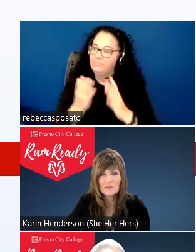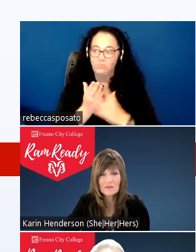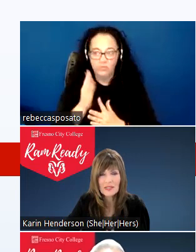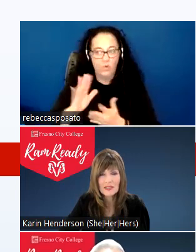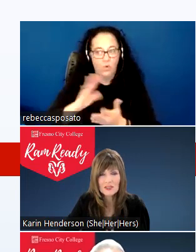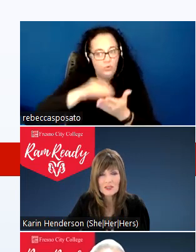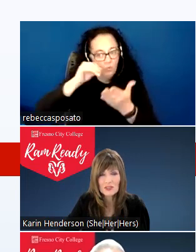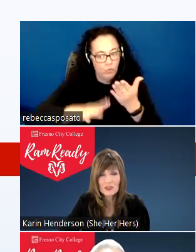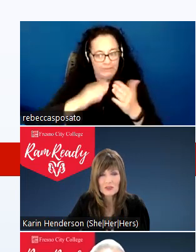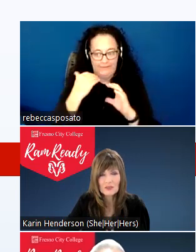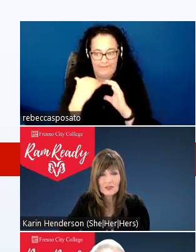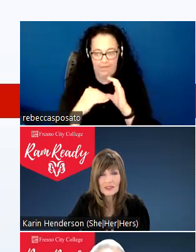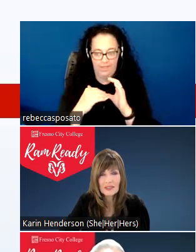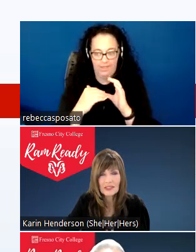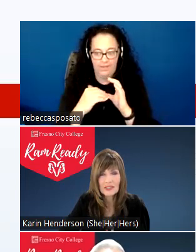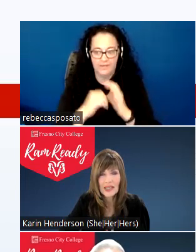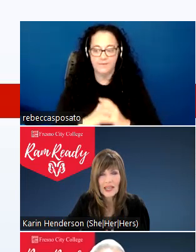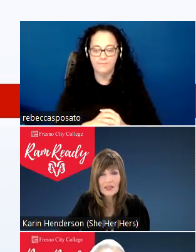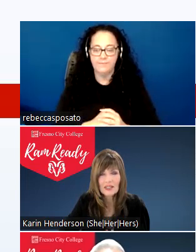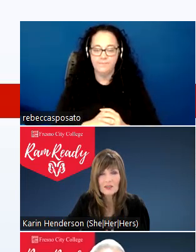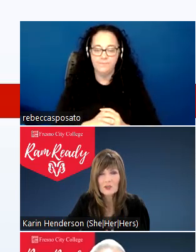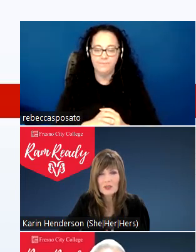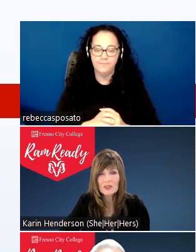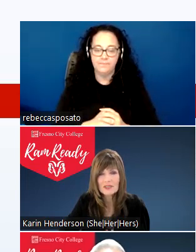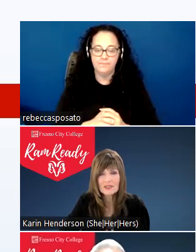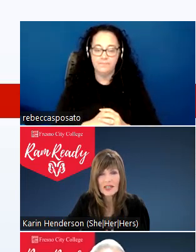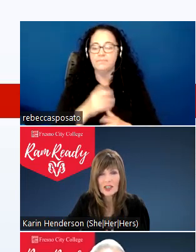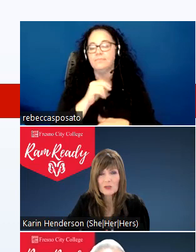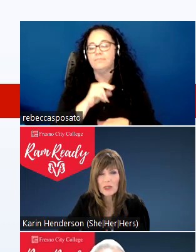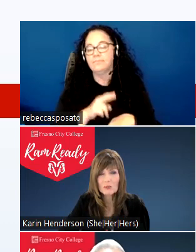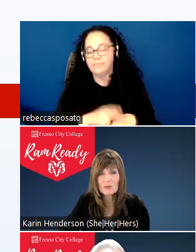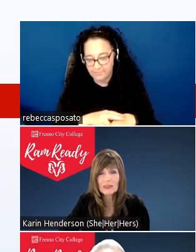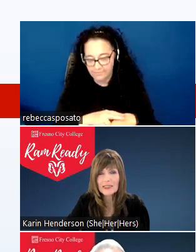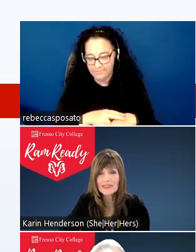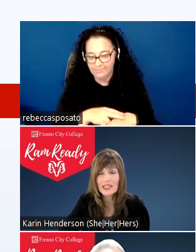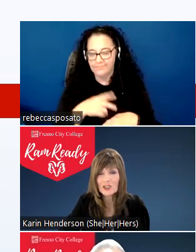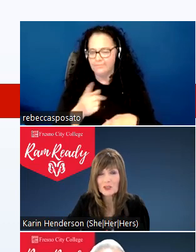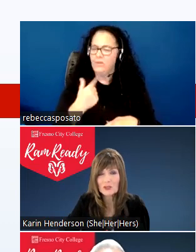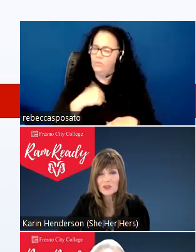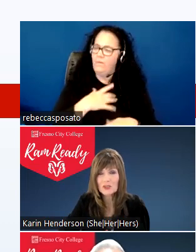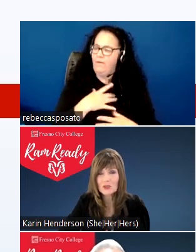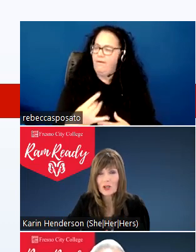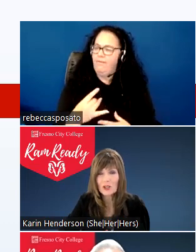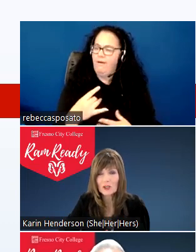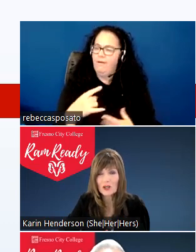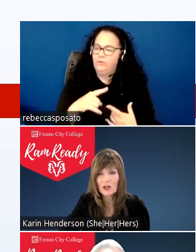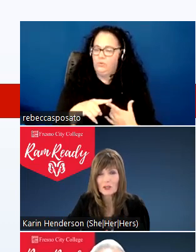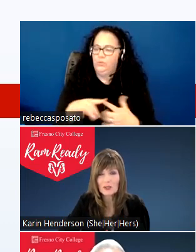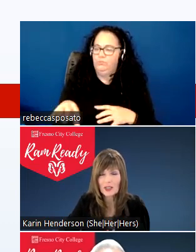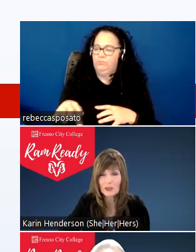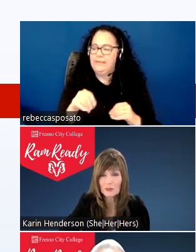email. So, and then of course, this is kind of, and we would like to take you to